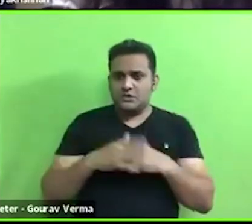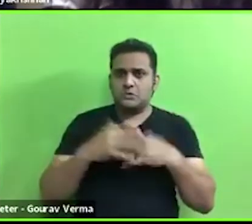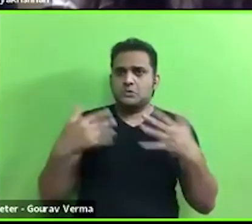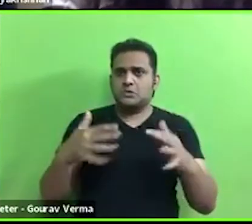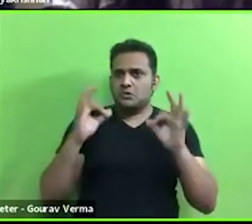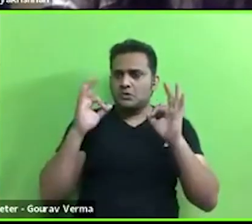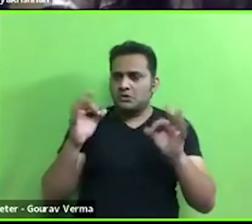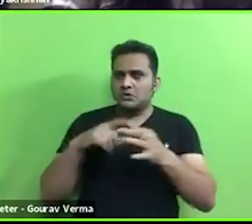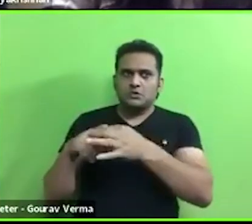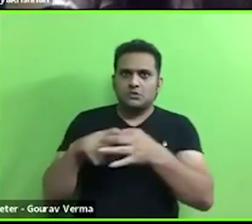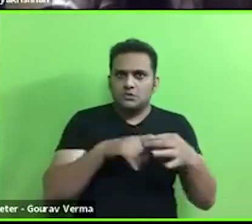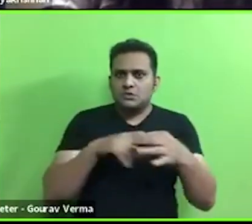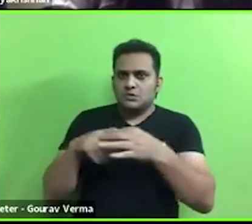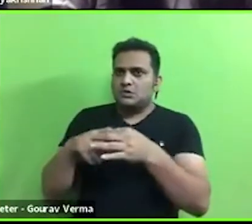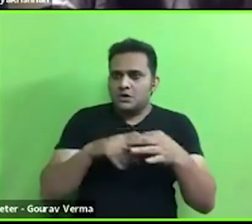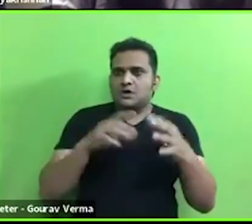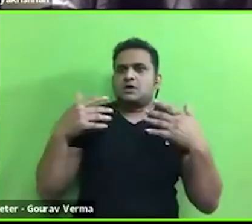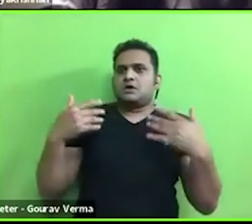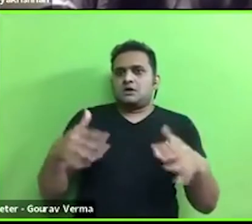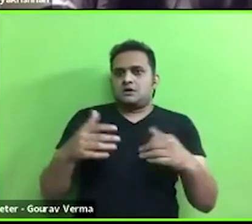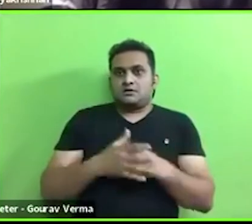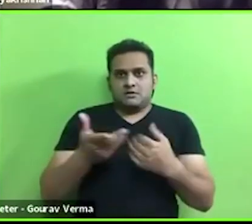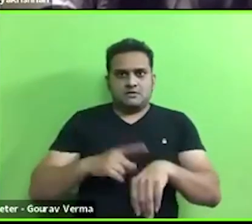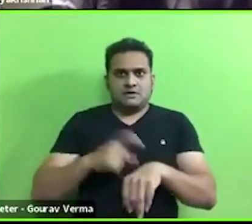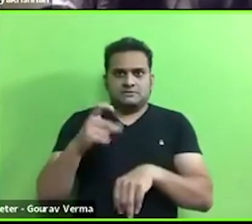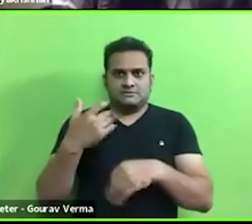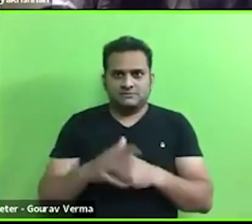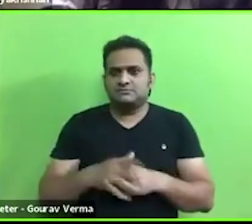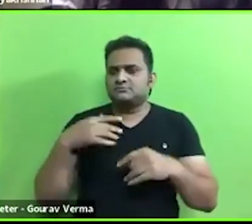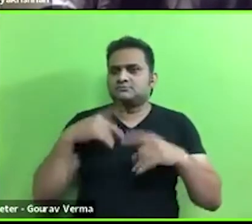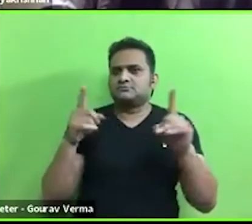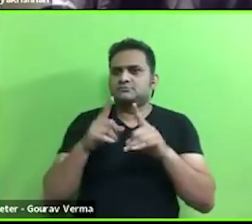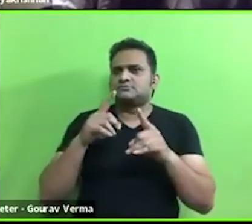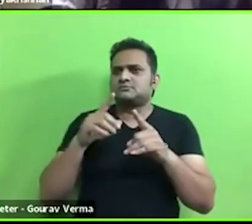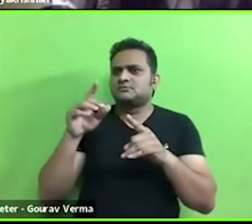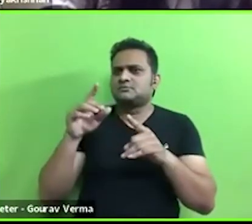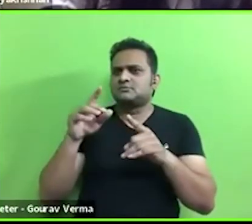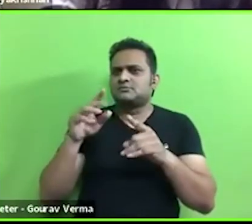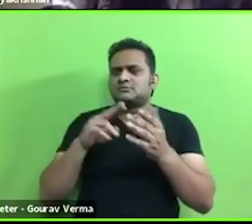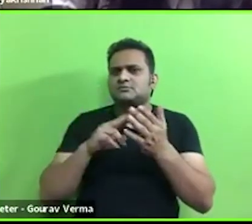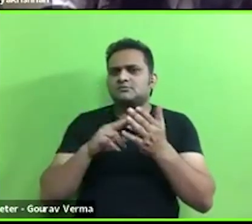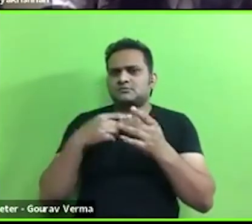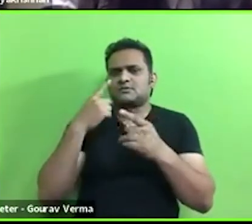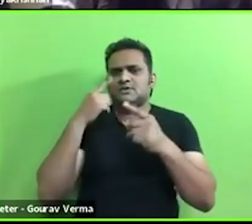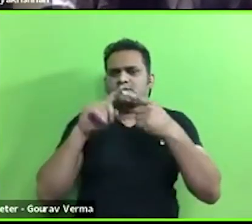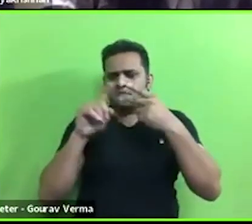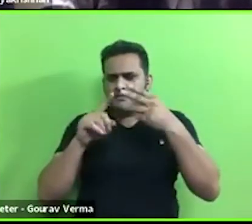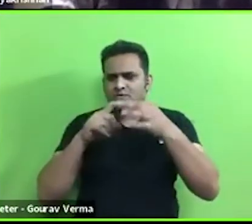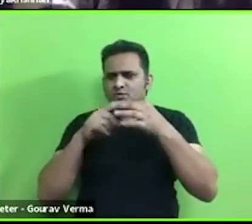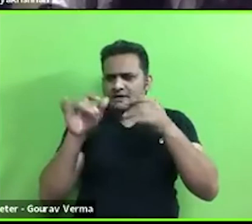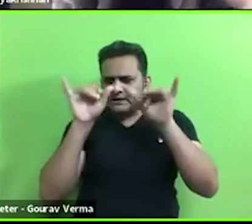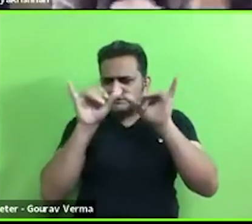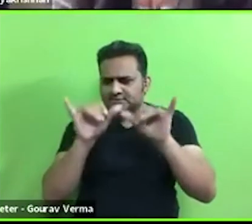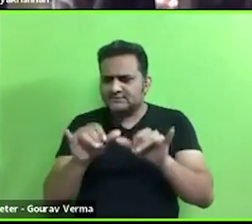of questions and we're already at 7. So I'm just going to narrow it down to 2 themes that I see repeating in a lot of the questions. And